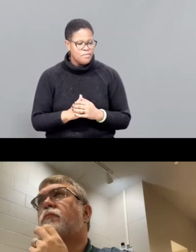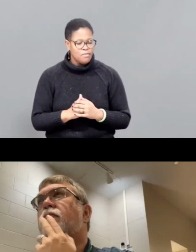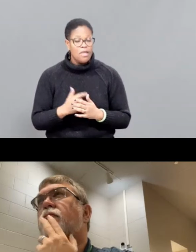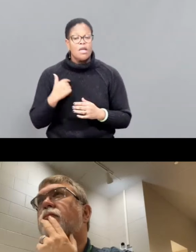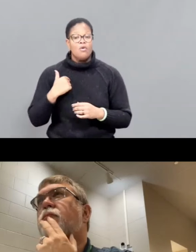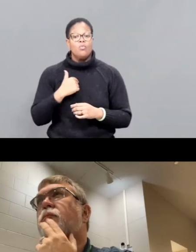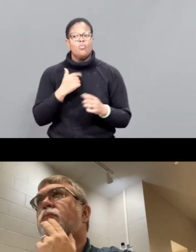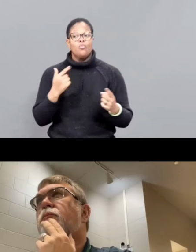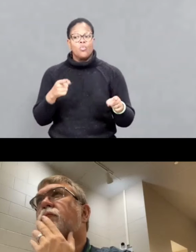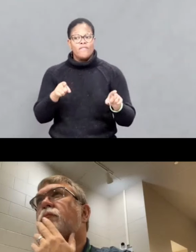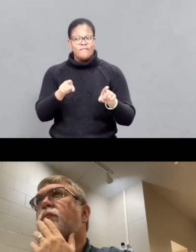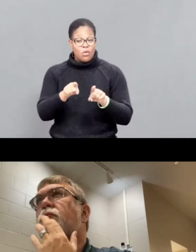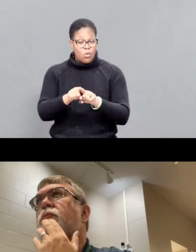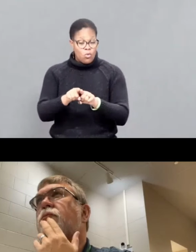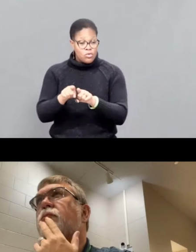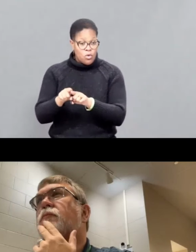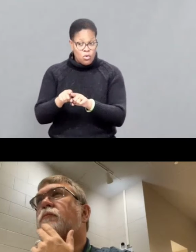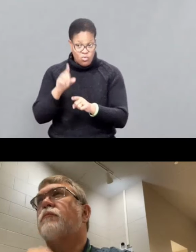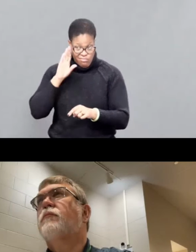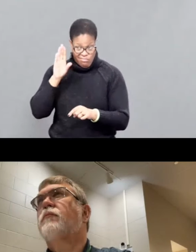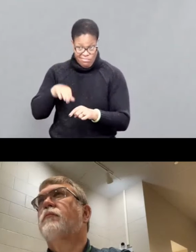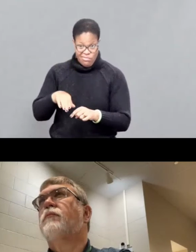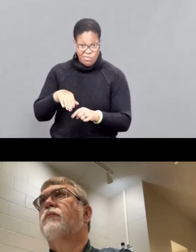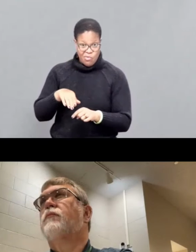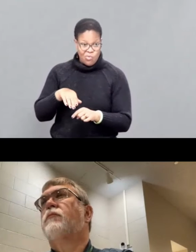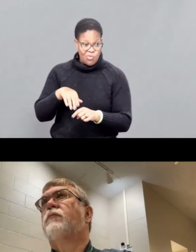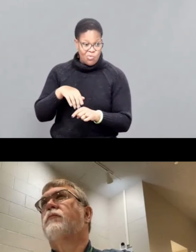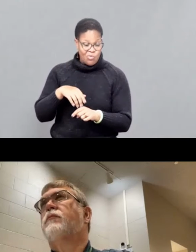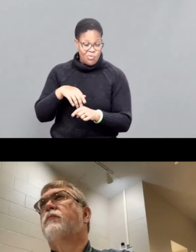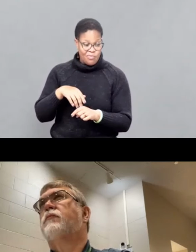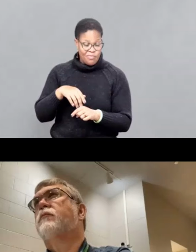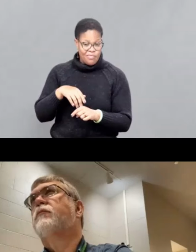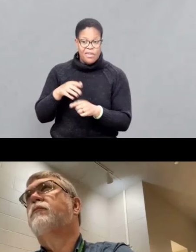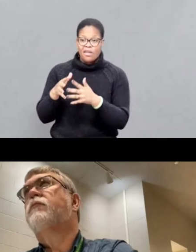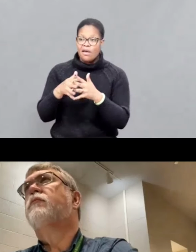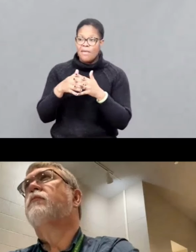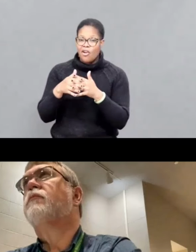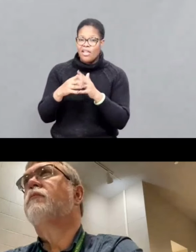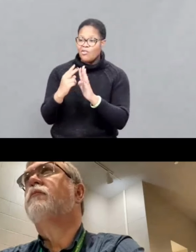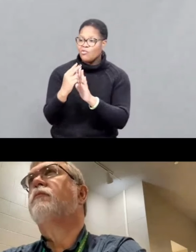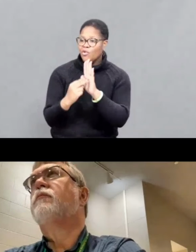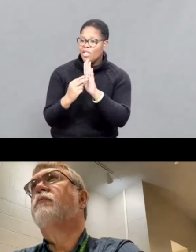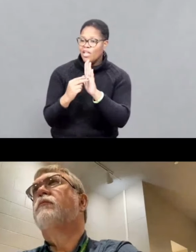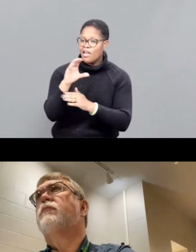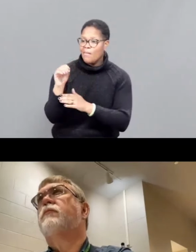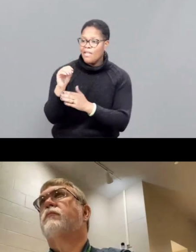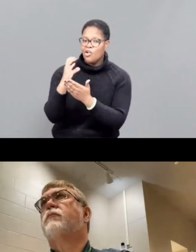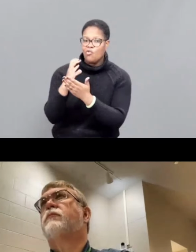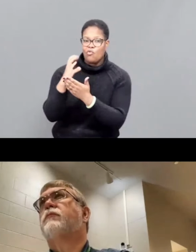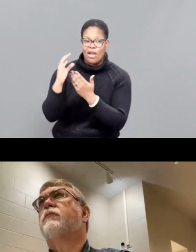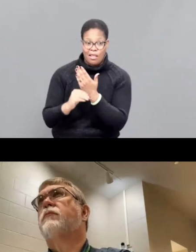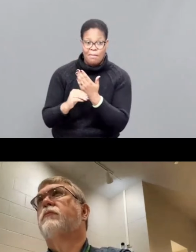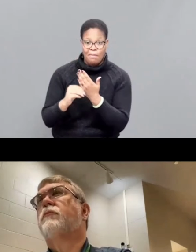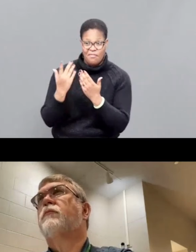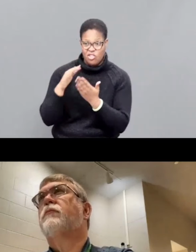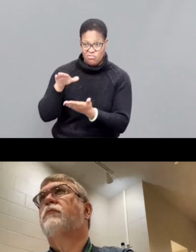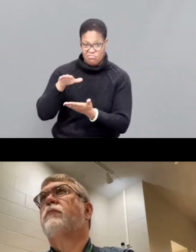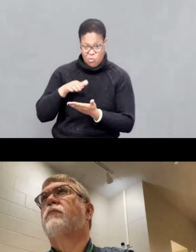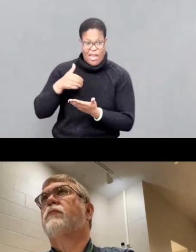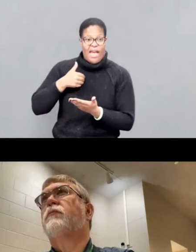We've also, as you know, we got the American Reading Company curriculum, and we've had one full